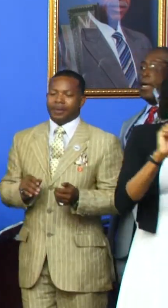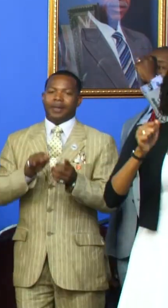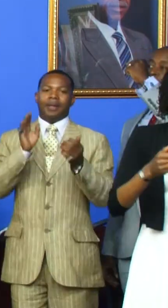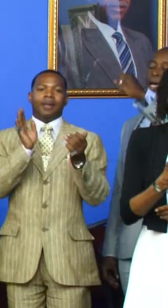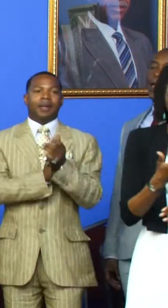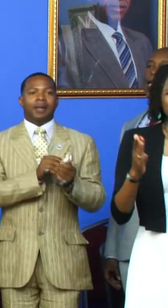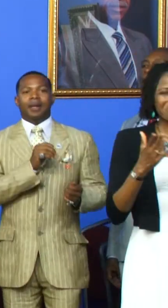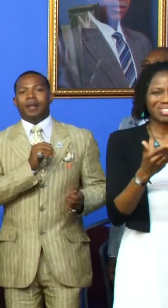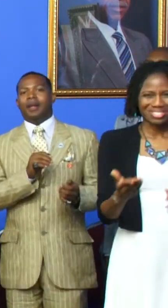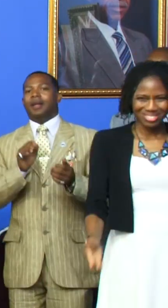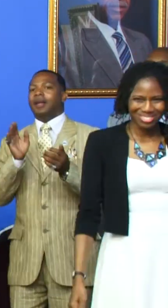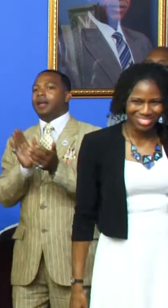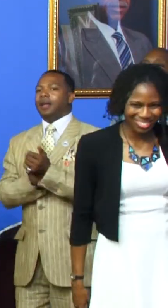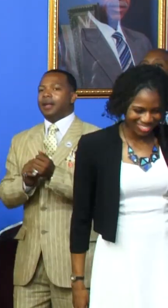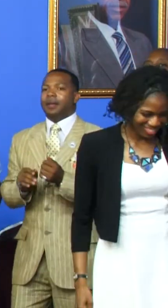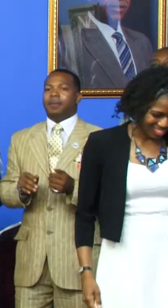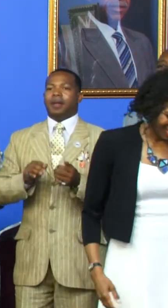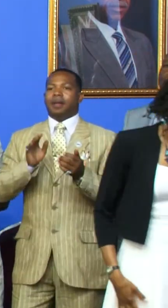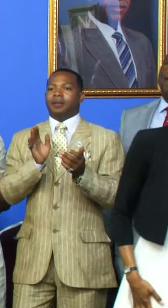singing.